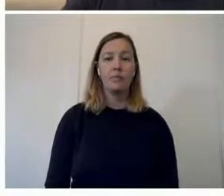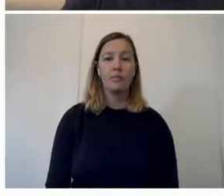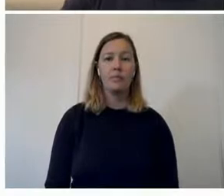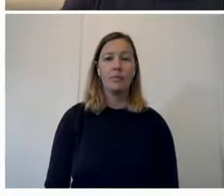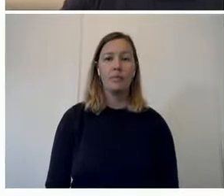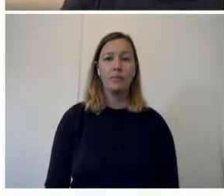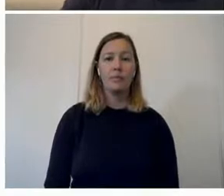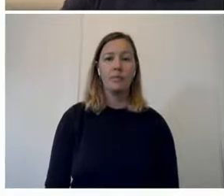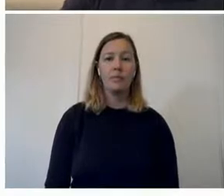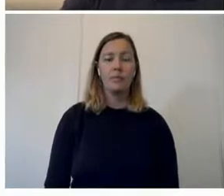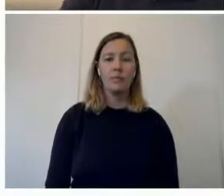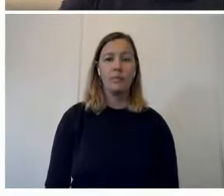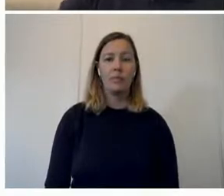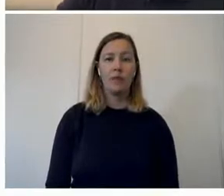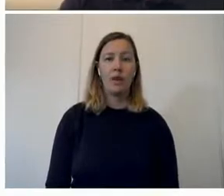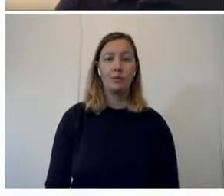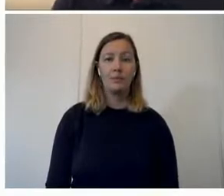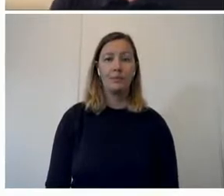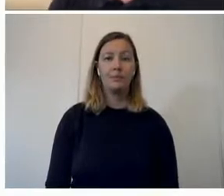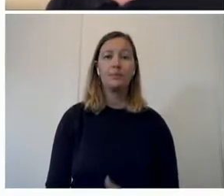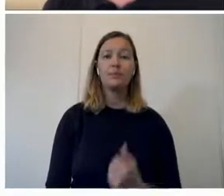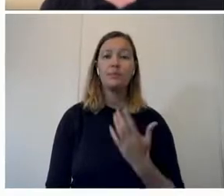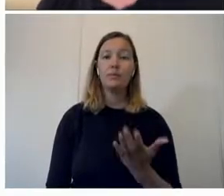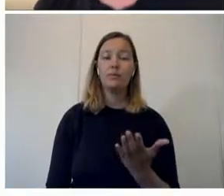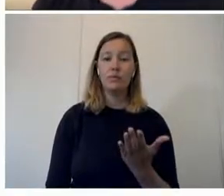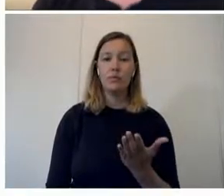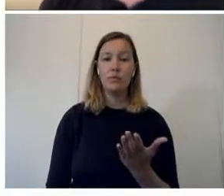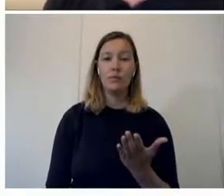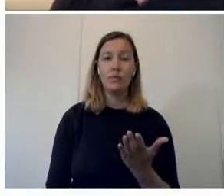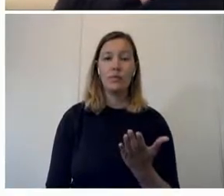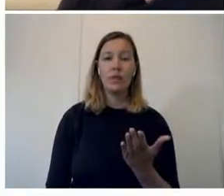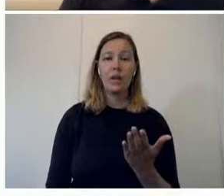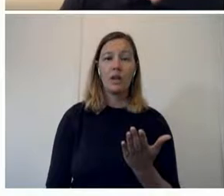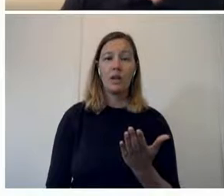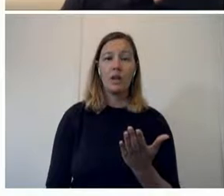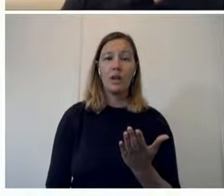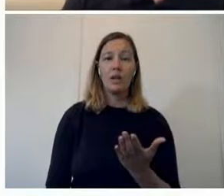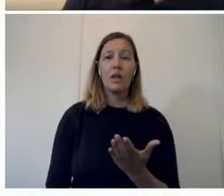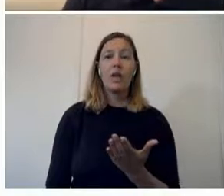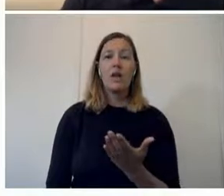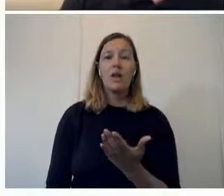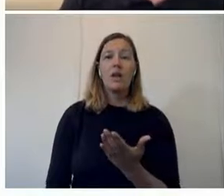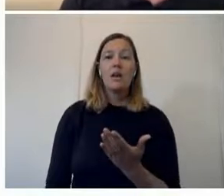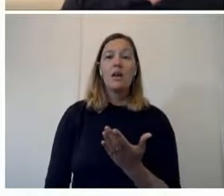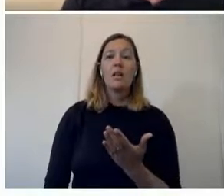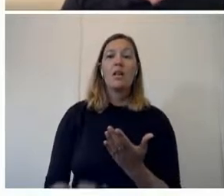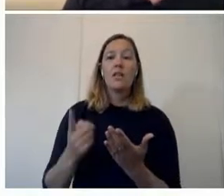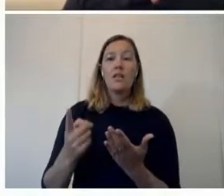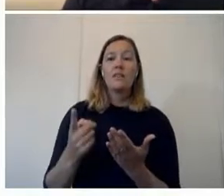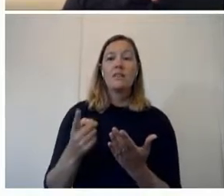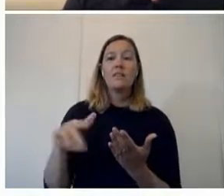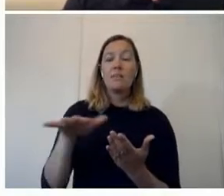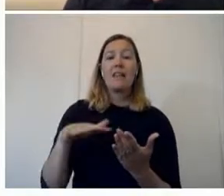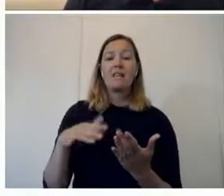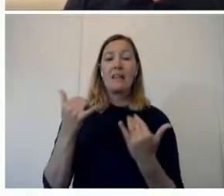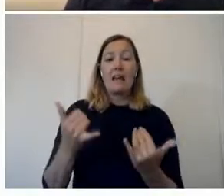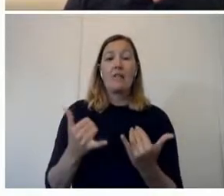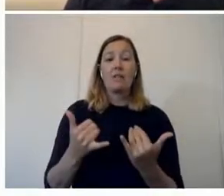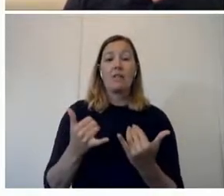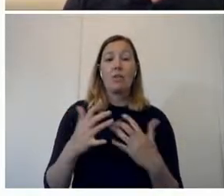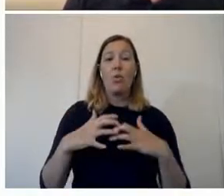Okay, so this is where the current audience lives. The darker the green,